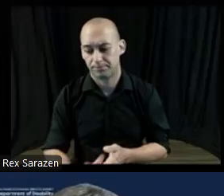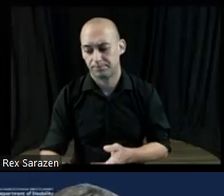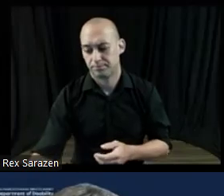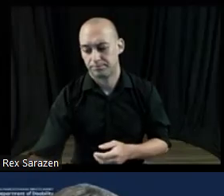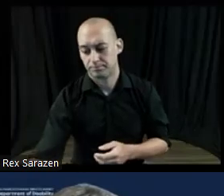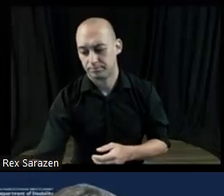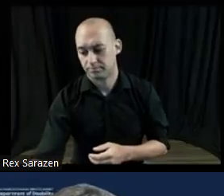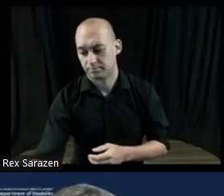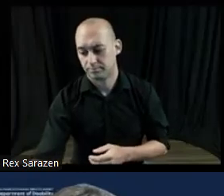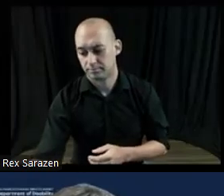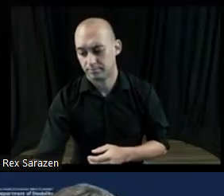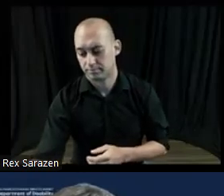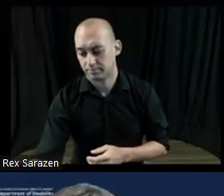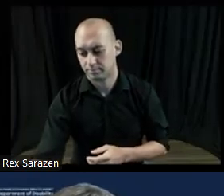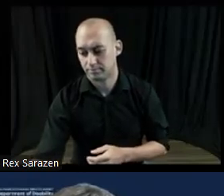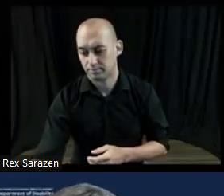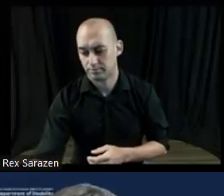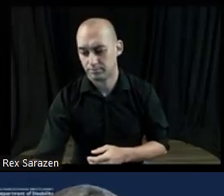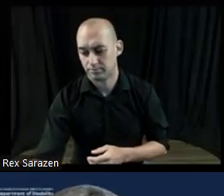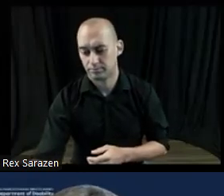Is that any better?